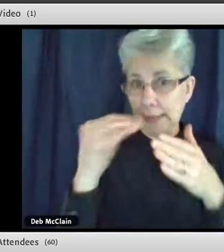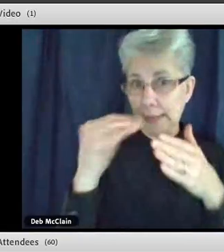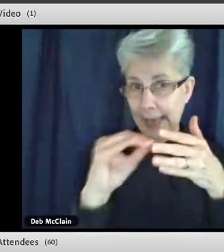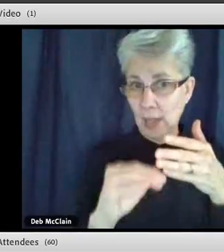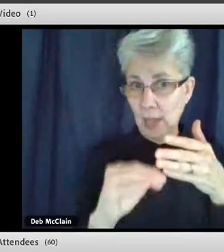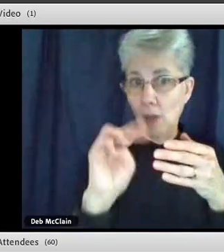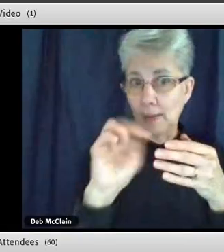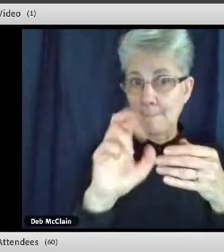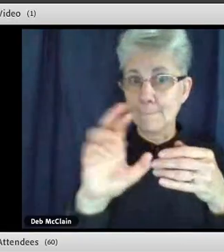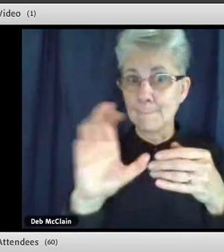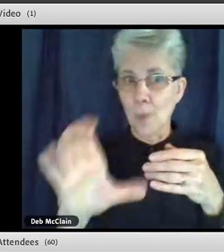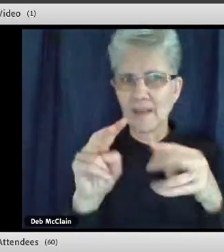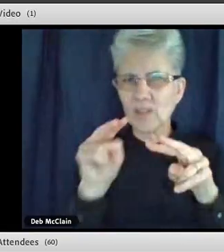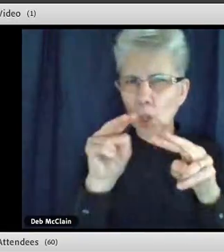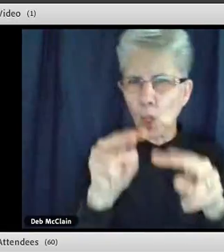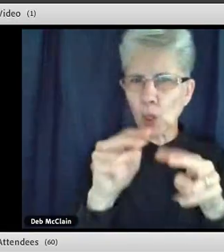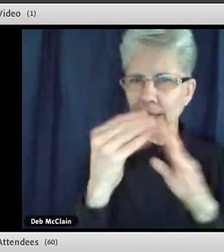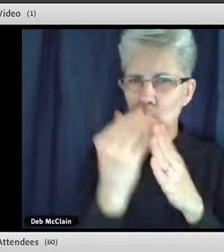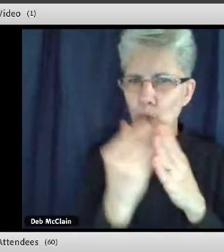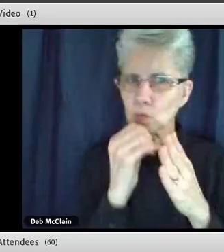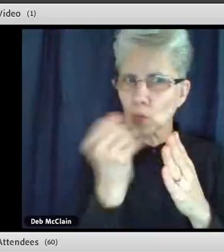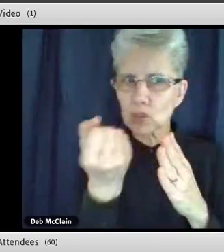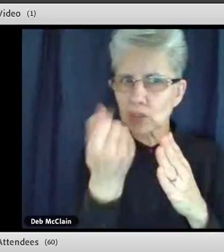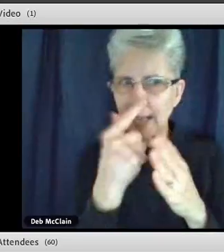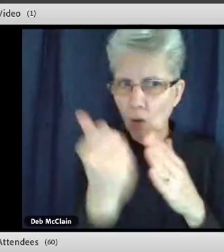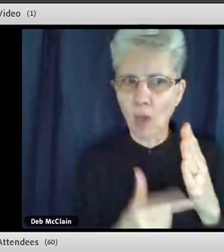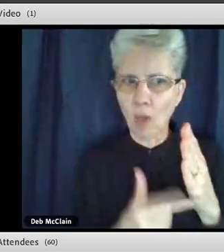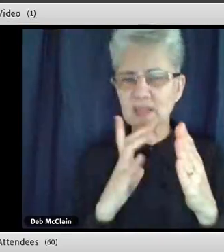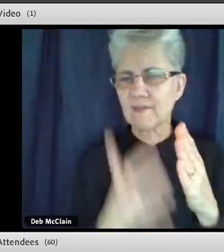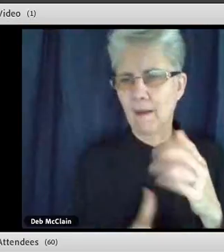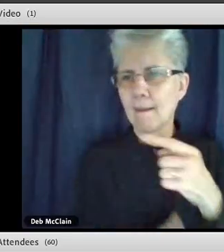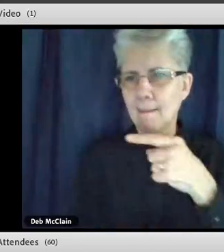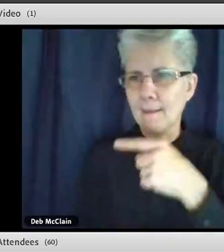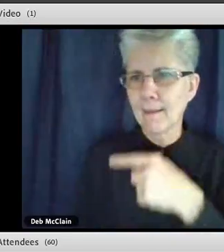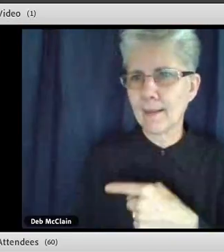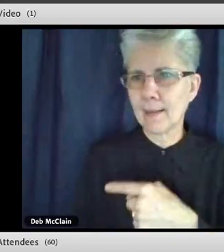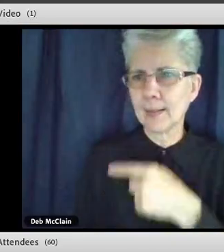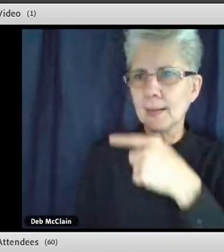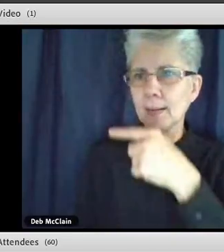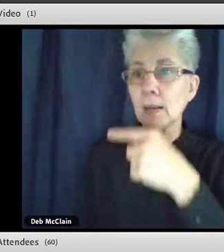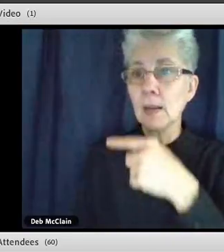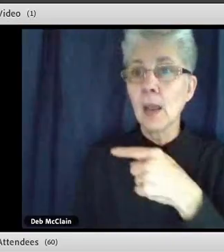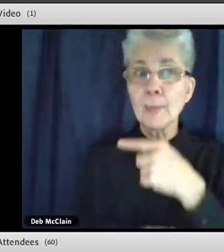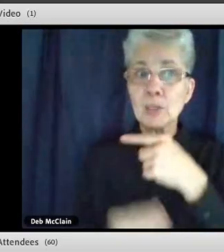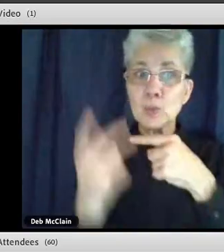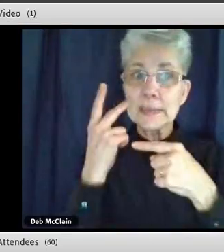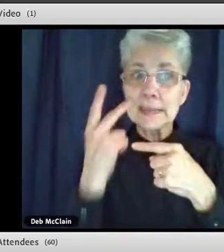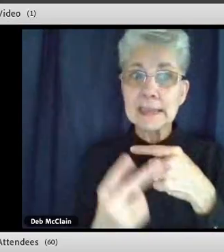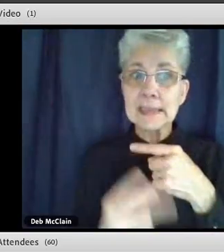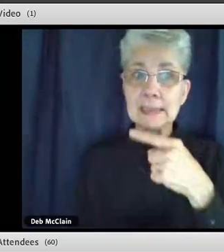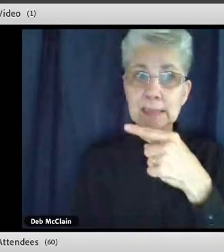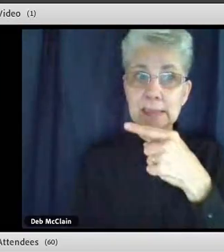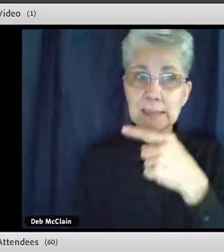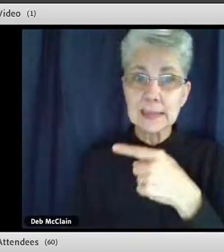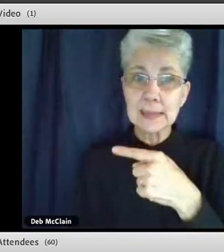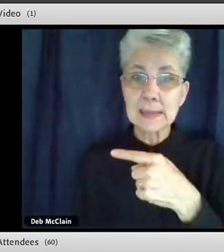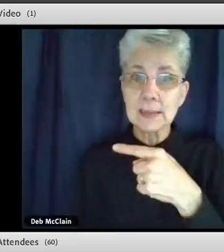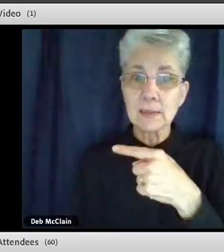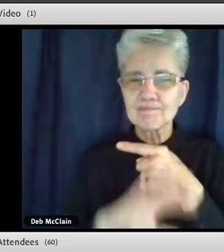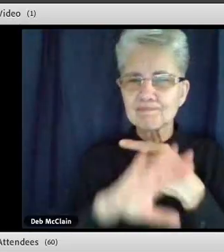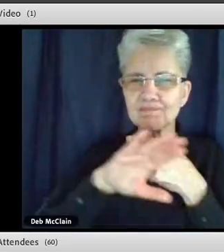look closely at this record, if you don't understand all of it, that's fine. So you can see here, if you kind of set aside all the